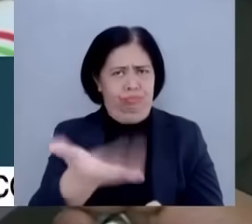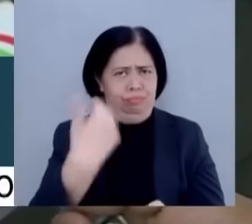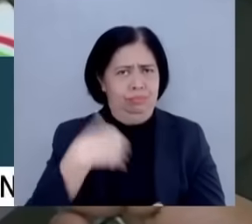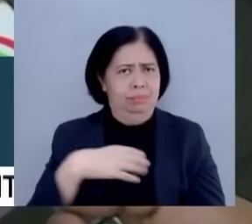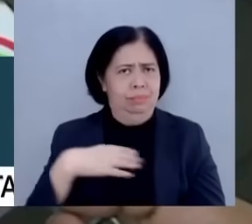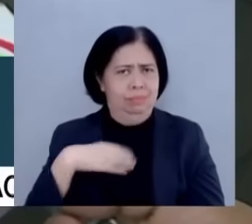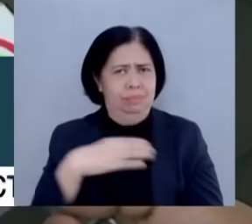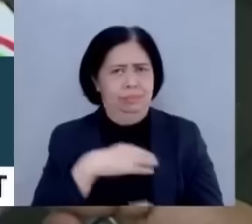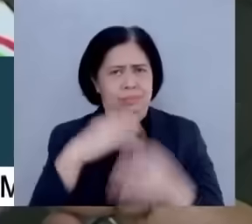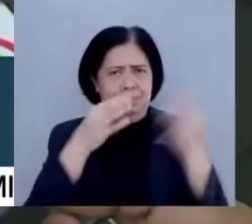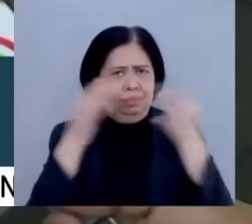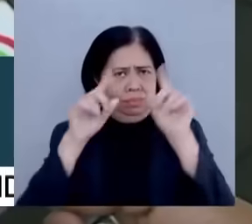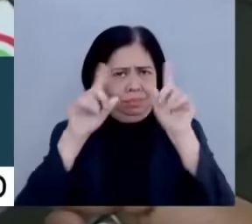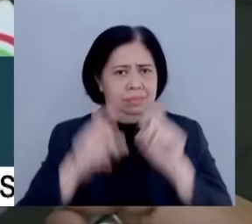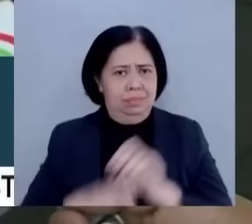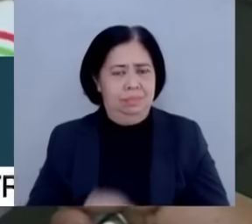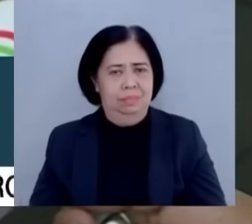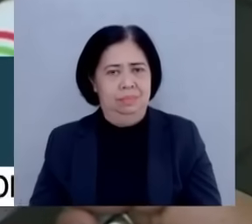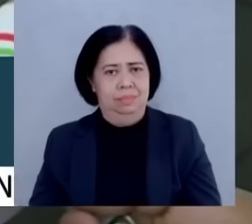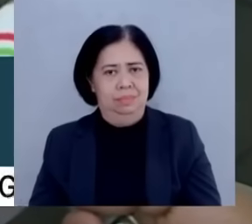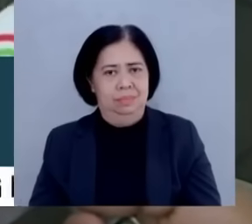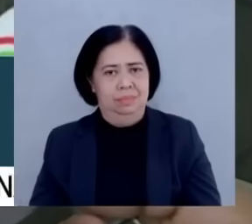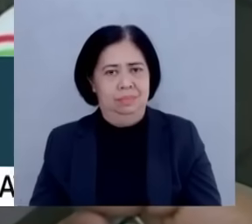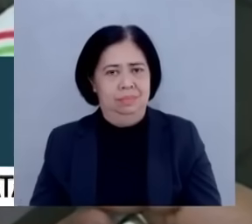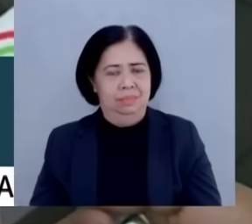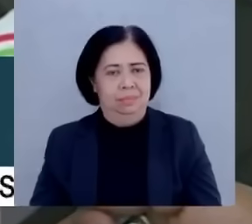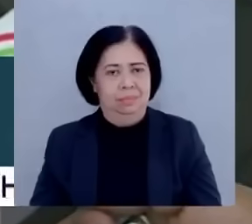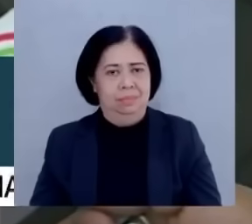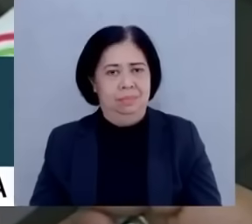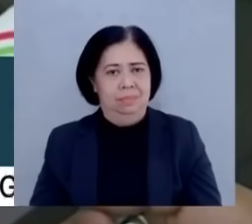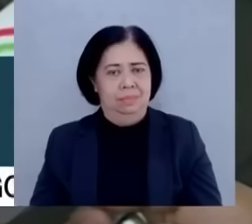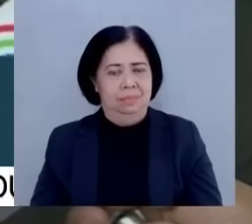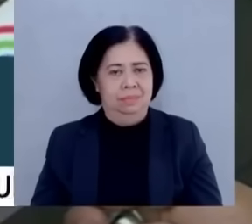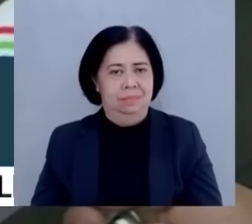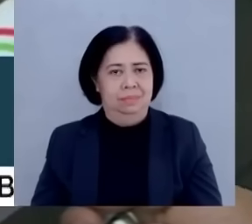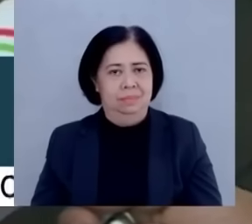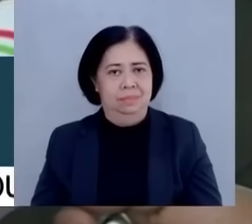nyo. What about so are the you... question for the military?